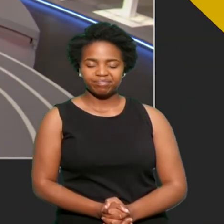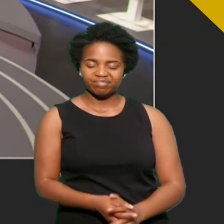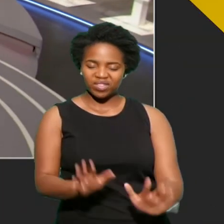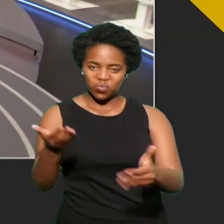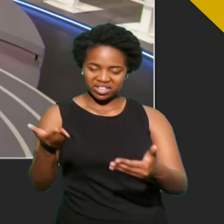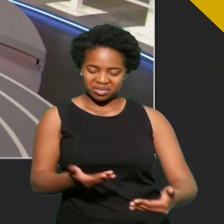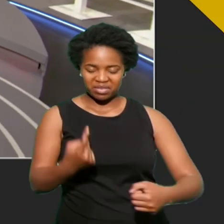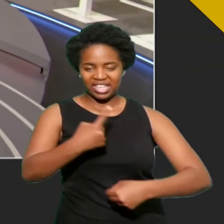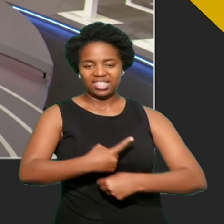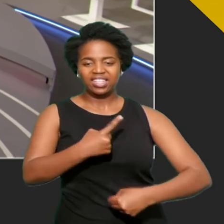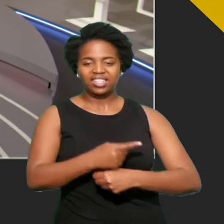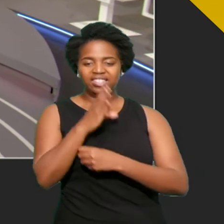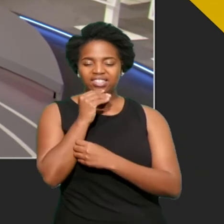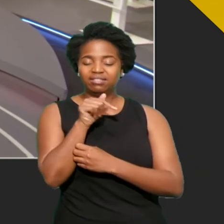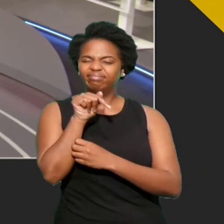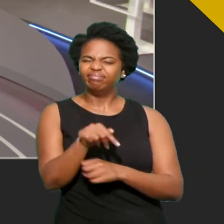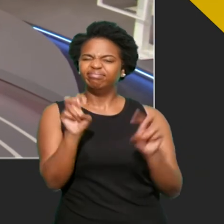Welcome back to Daily Thetha.